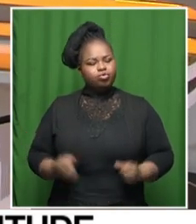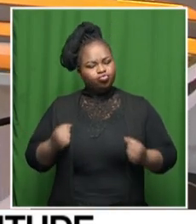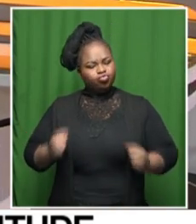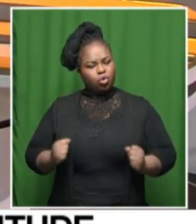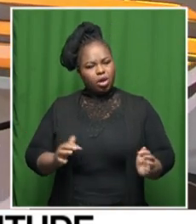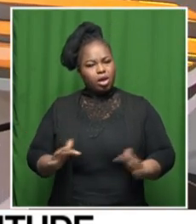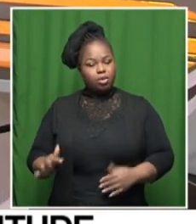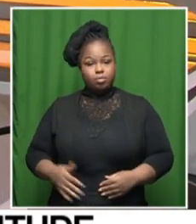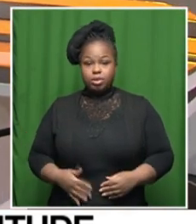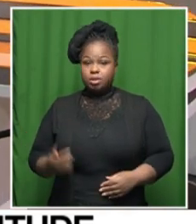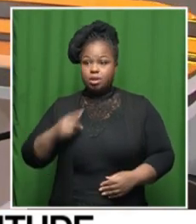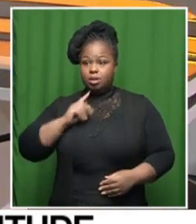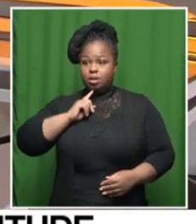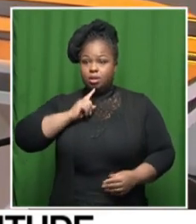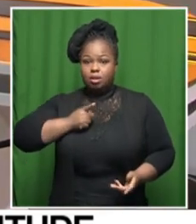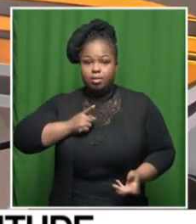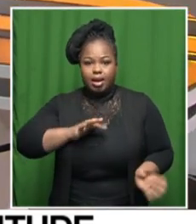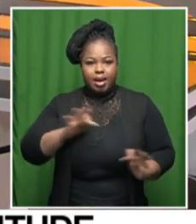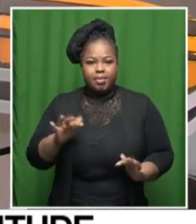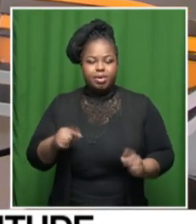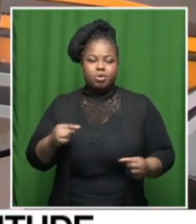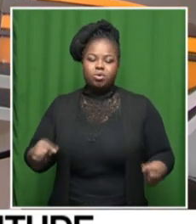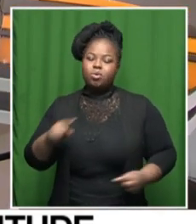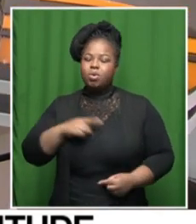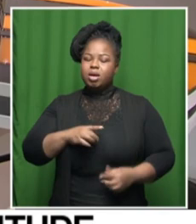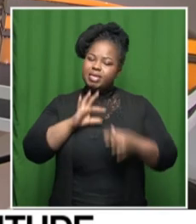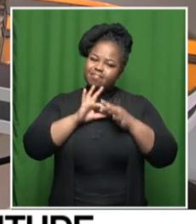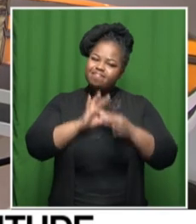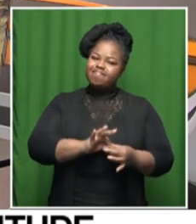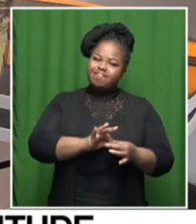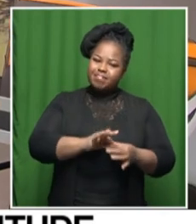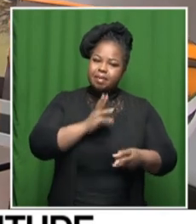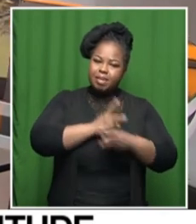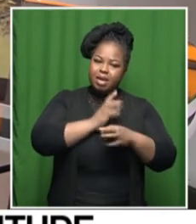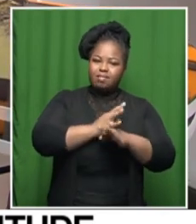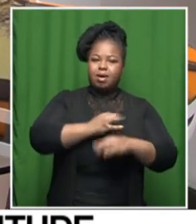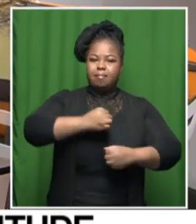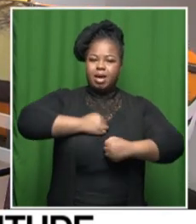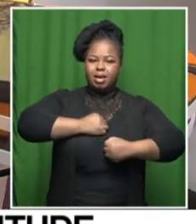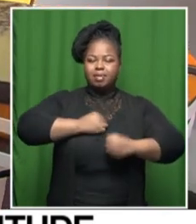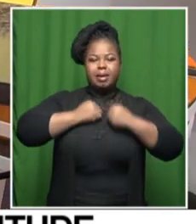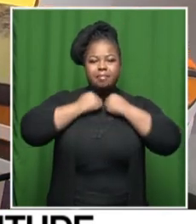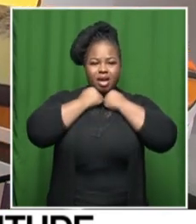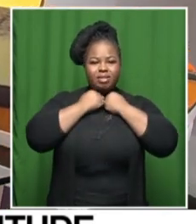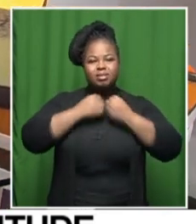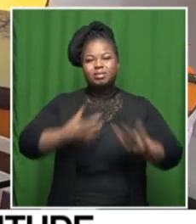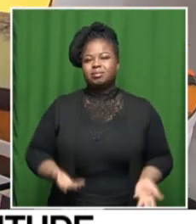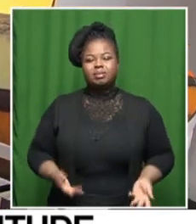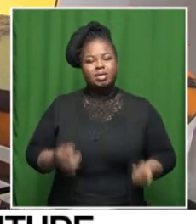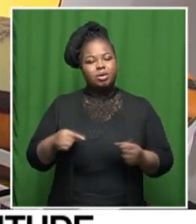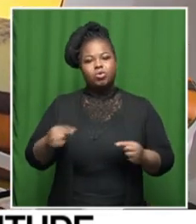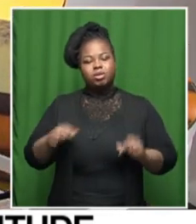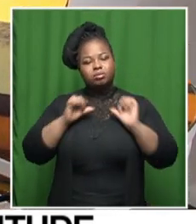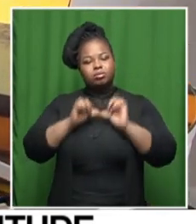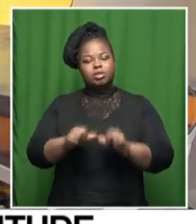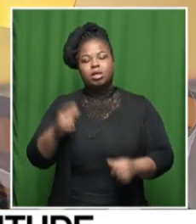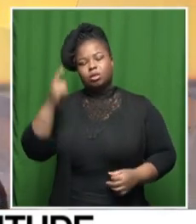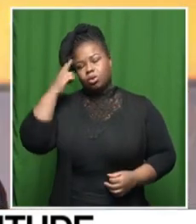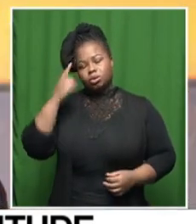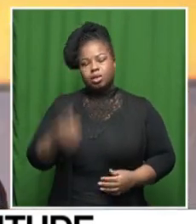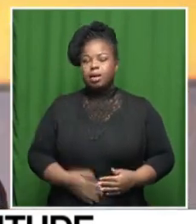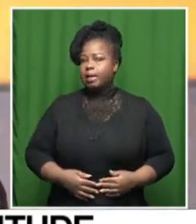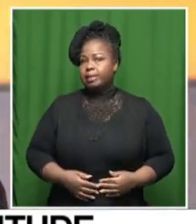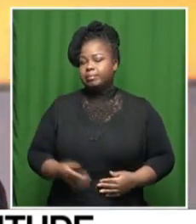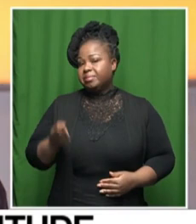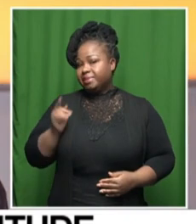strong? I wouldn't be able to live without my parents. I wouldn't be able to go on, you know. So I thought maybe this